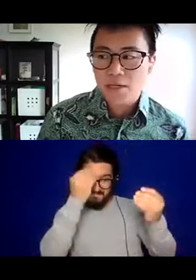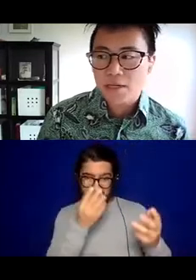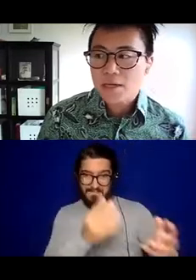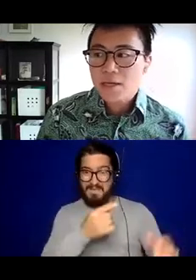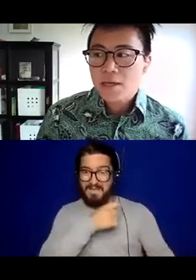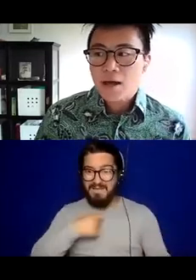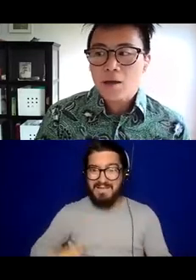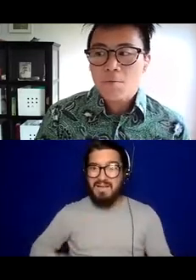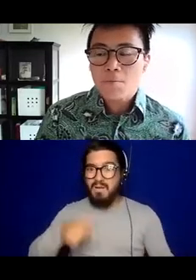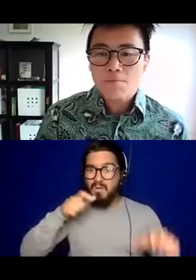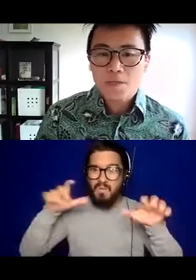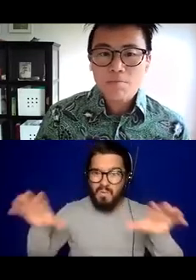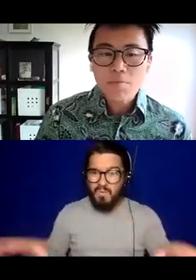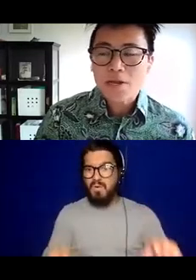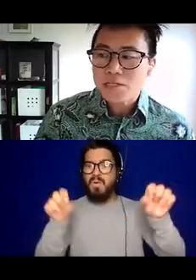were hosting